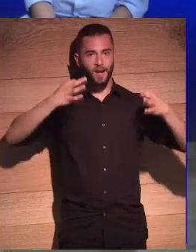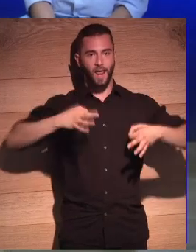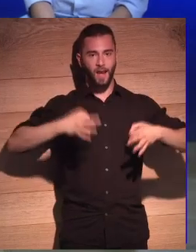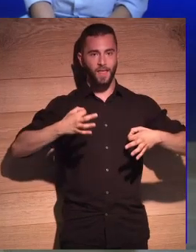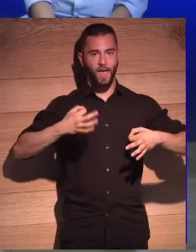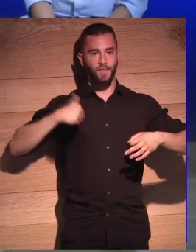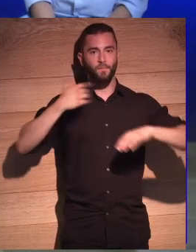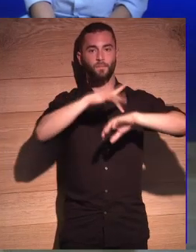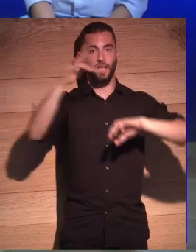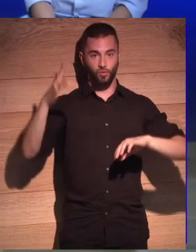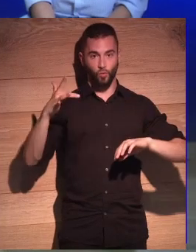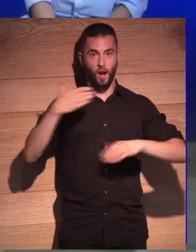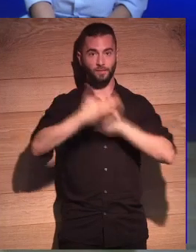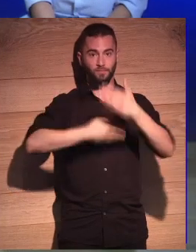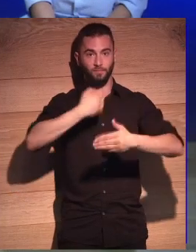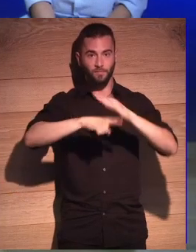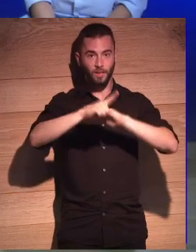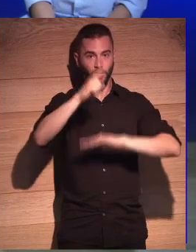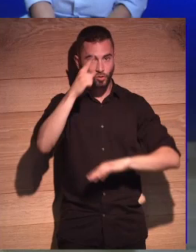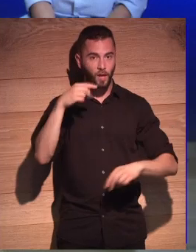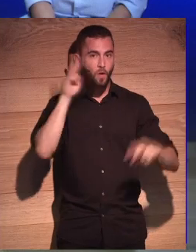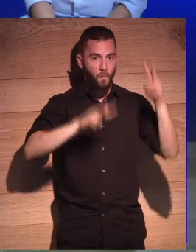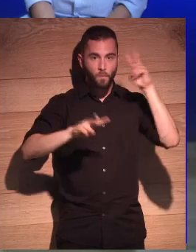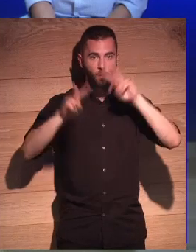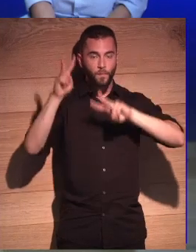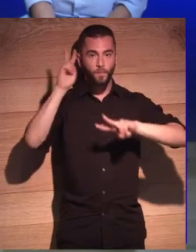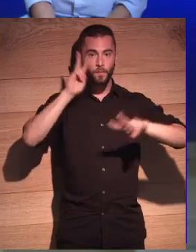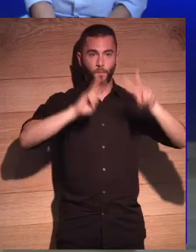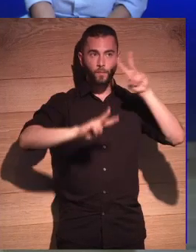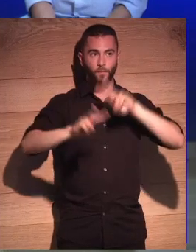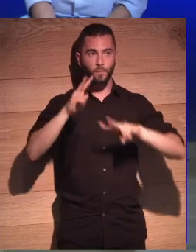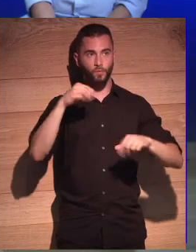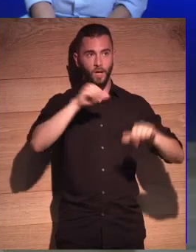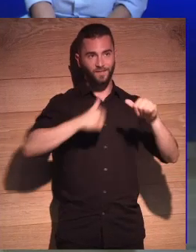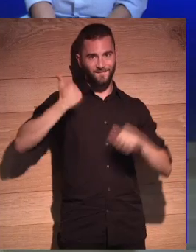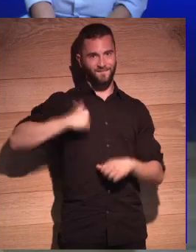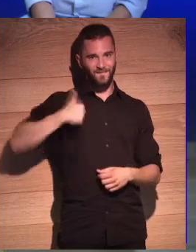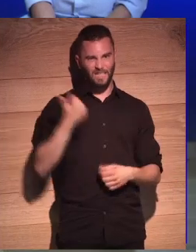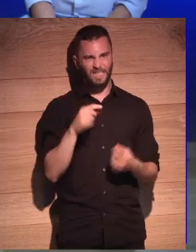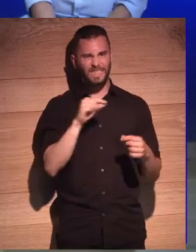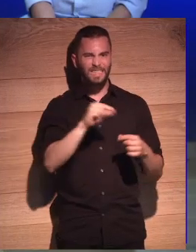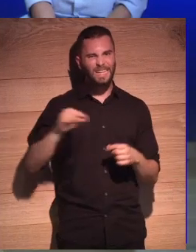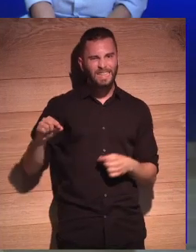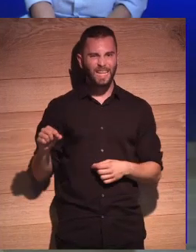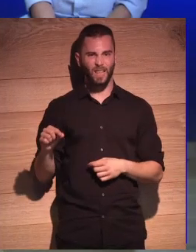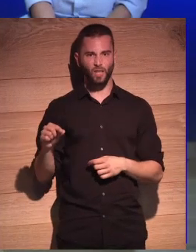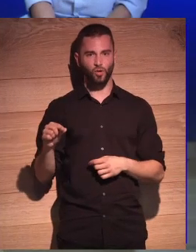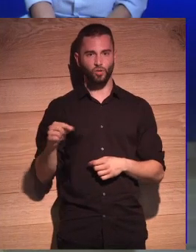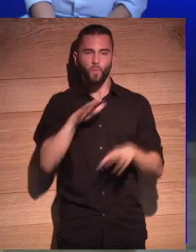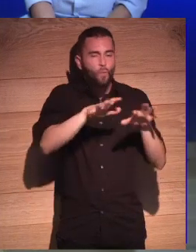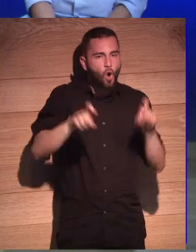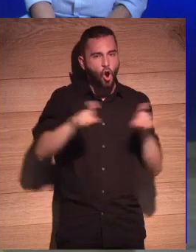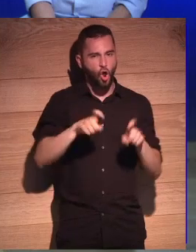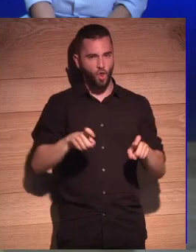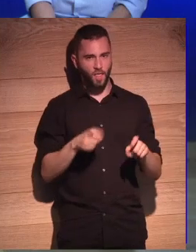for developing virtual reality are generated through synthetic graphics that